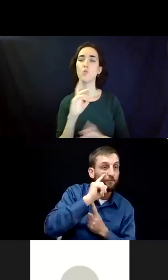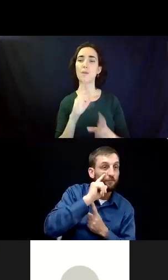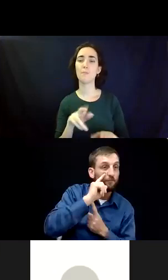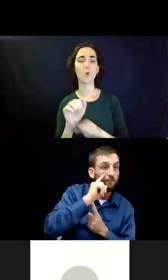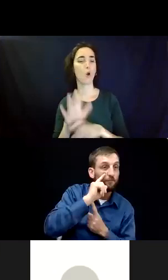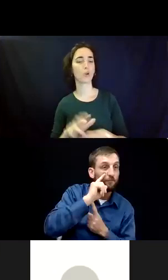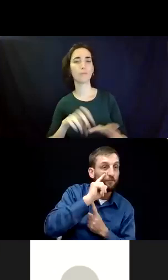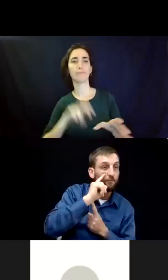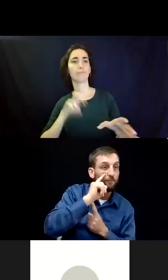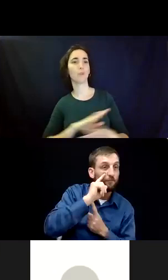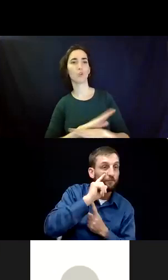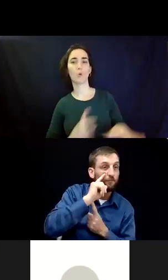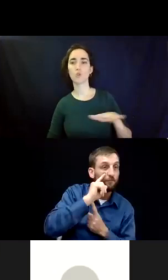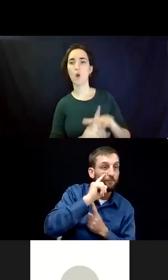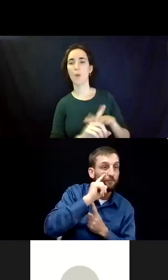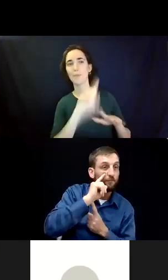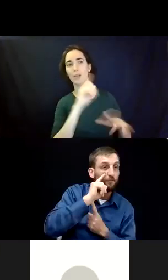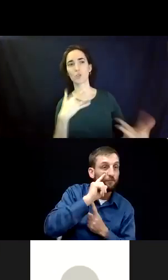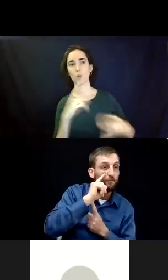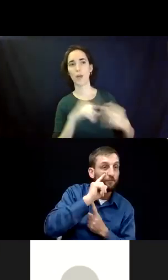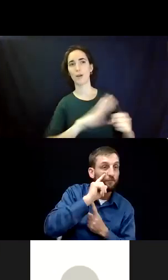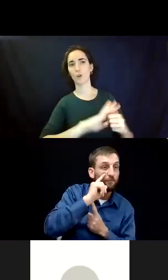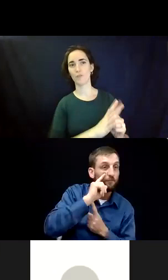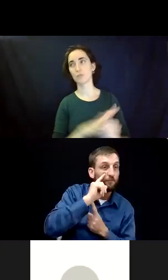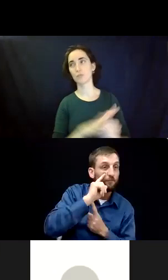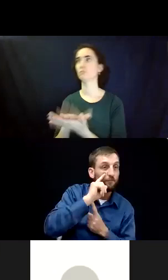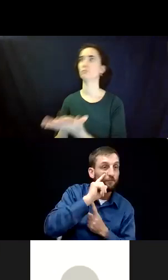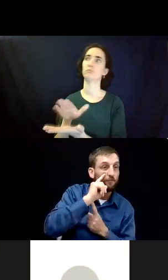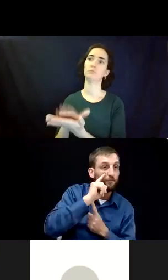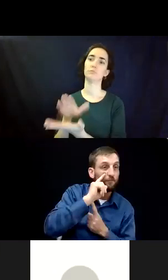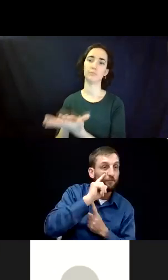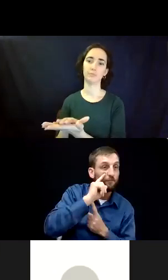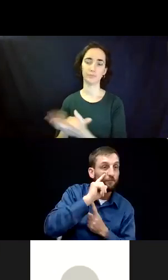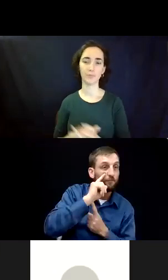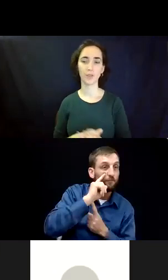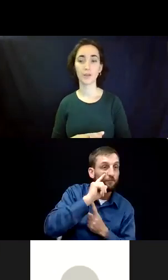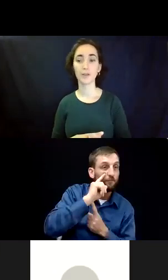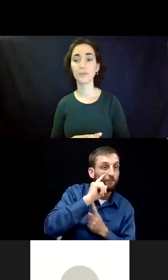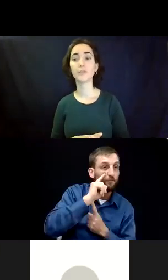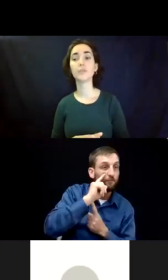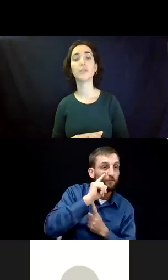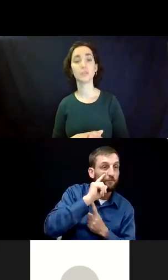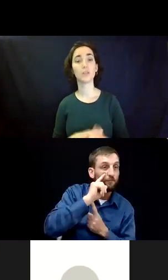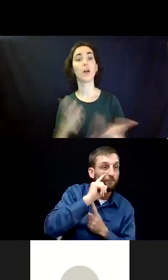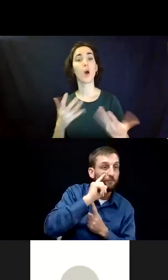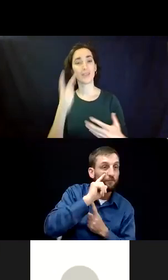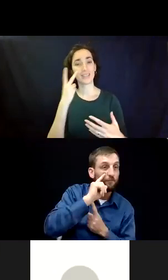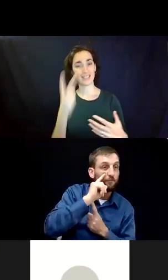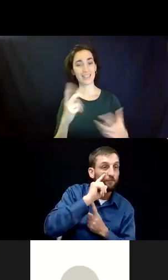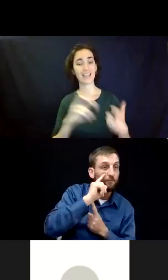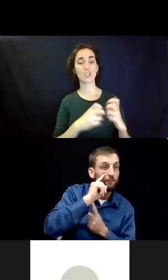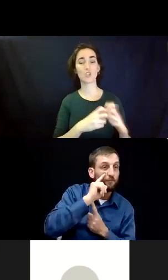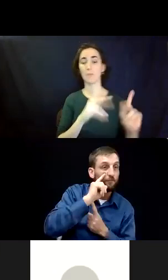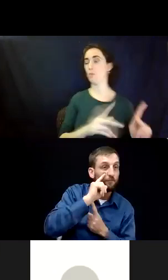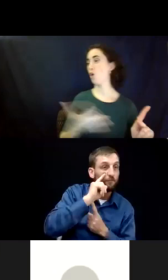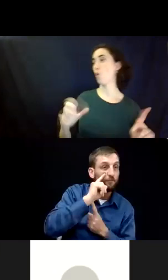showing up due to concerns about COVID. We have seen issues with our recipients not wanting to have